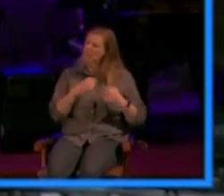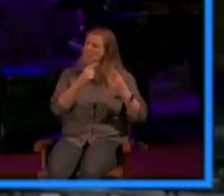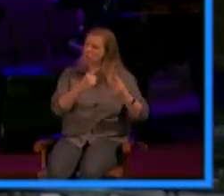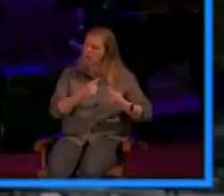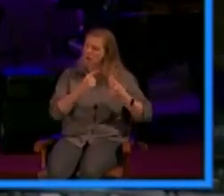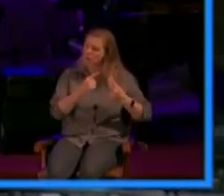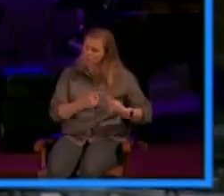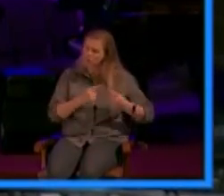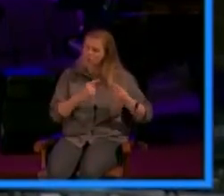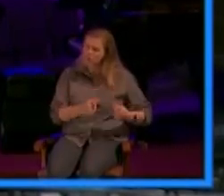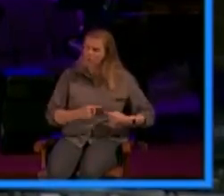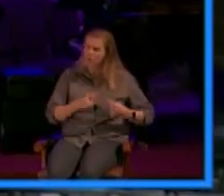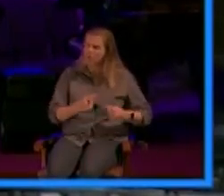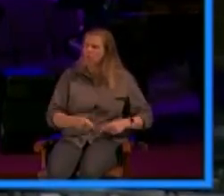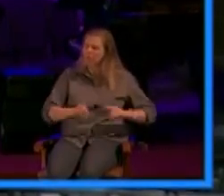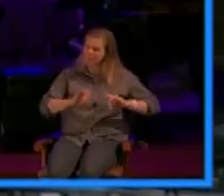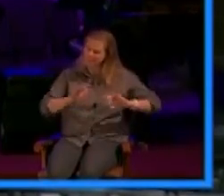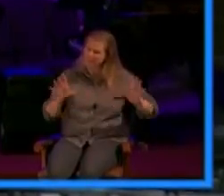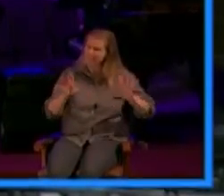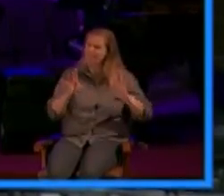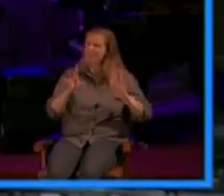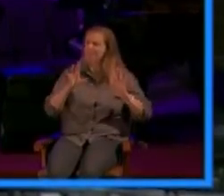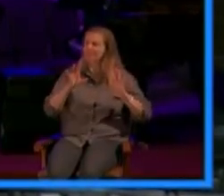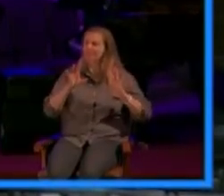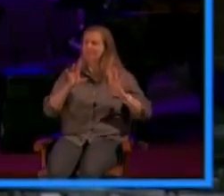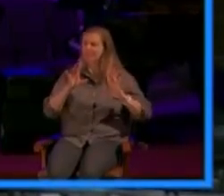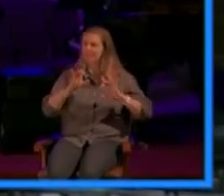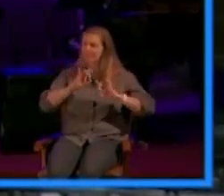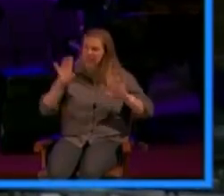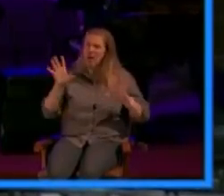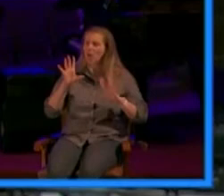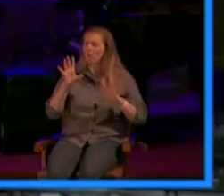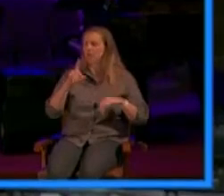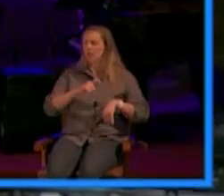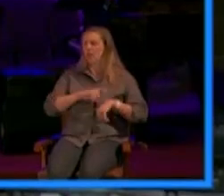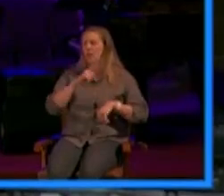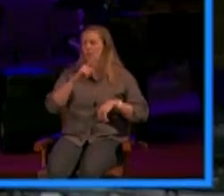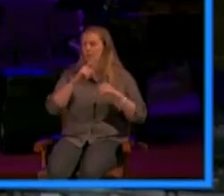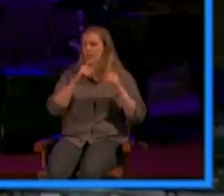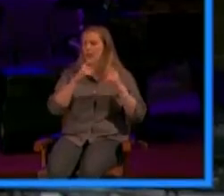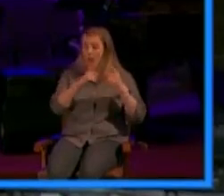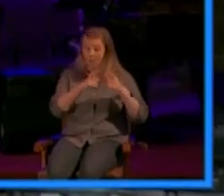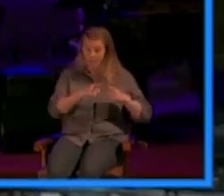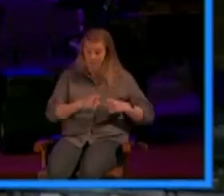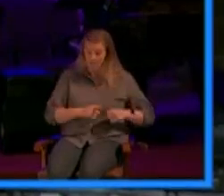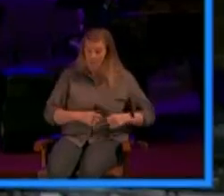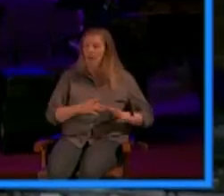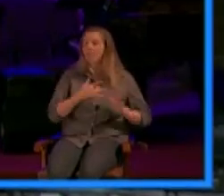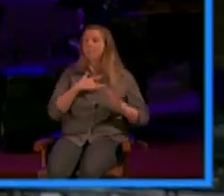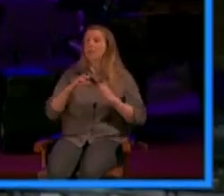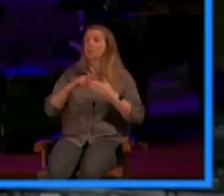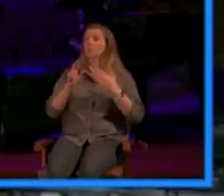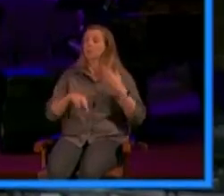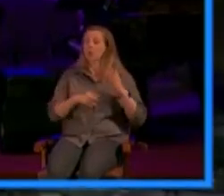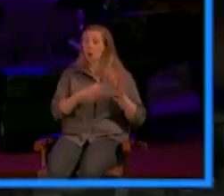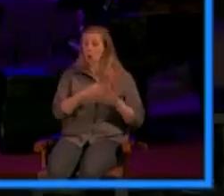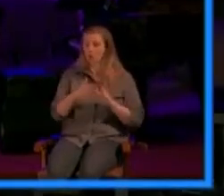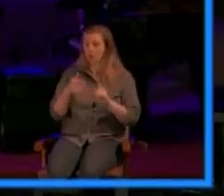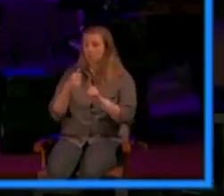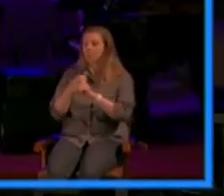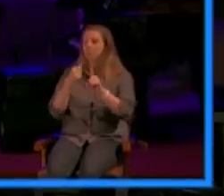what He will do. But there is a role to be played by you and by me. Every